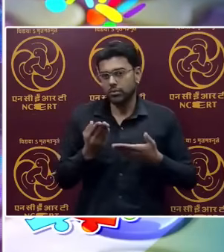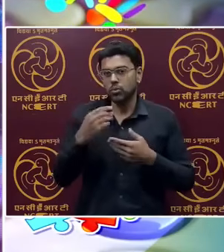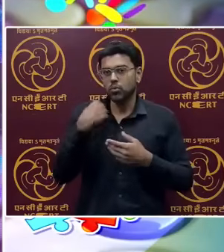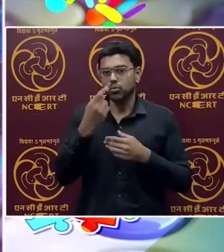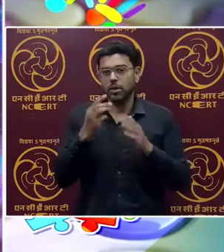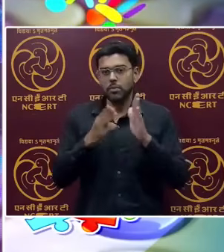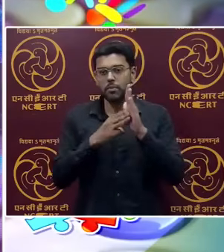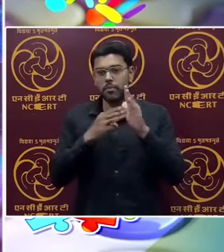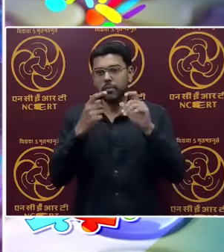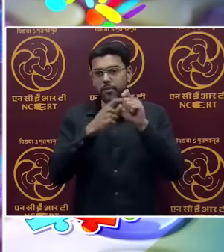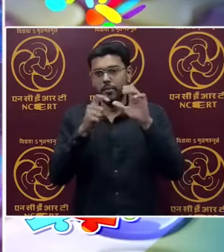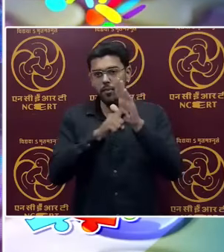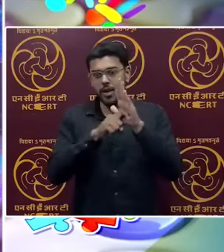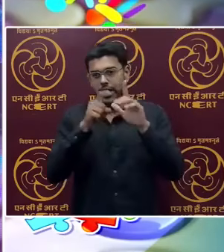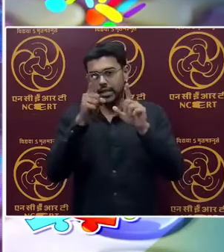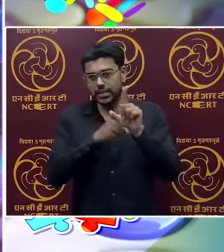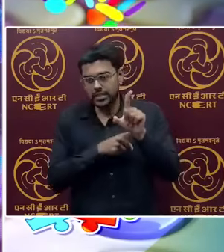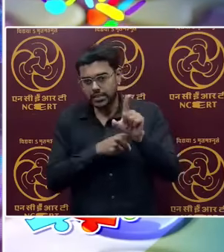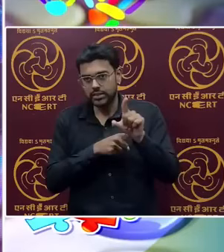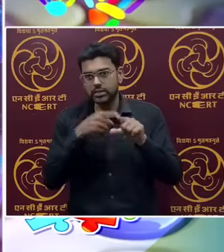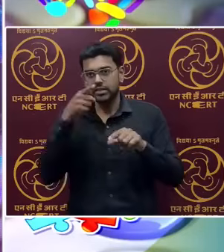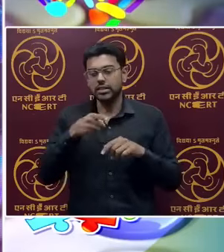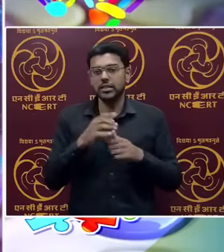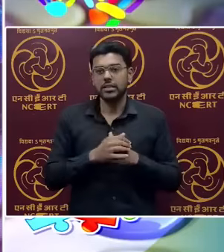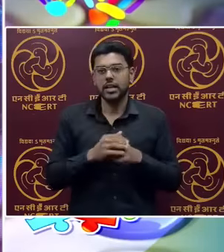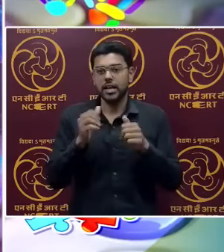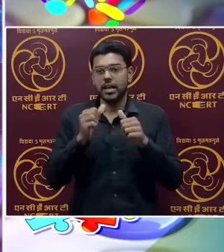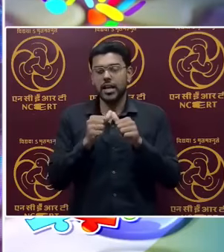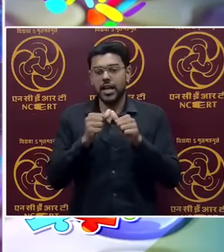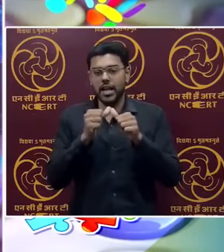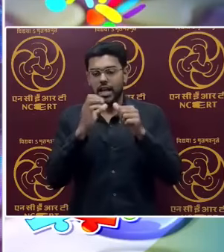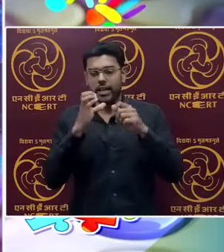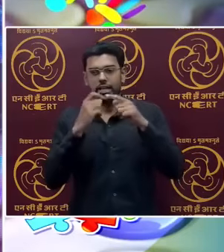Dr. Mary Barua from Action for Autism. Ma'am,